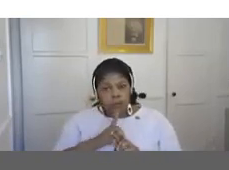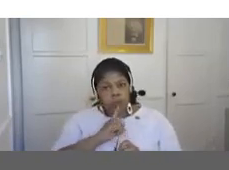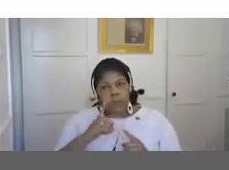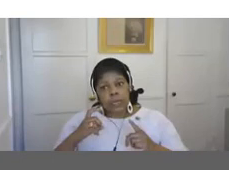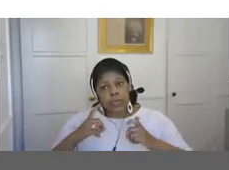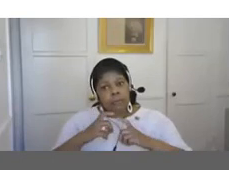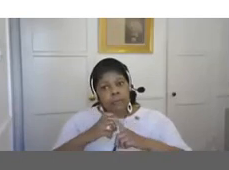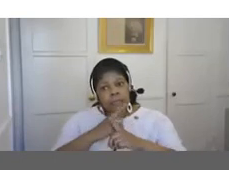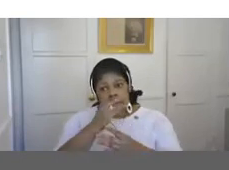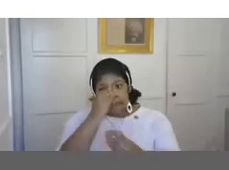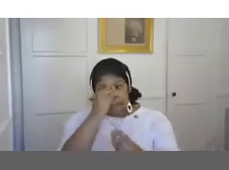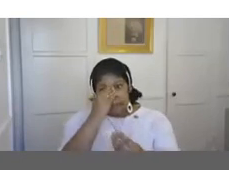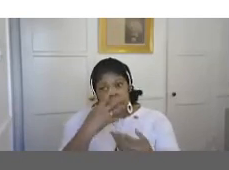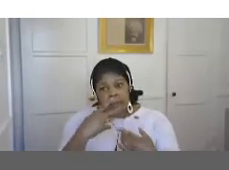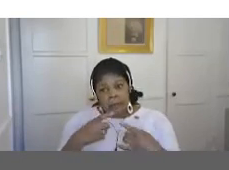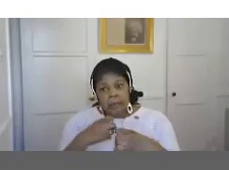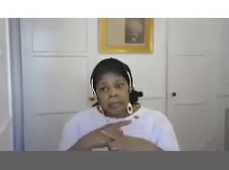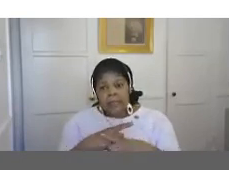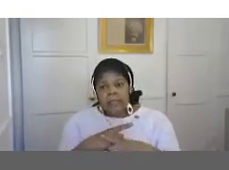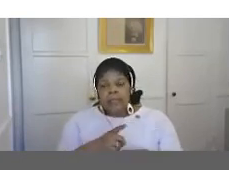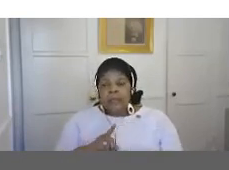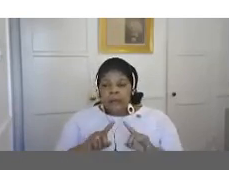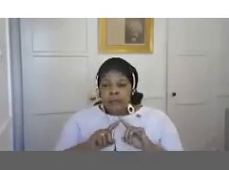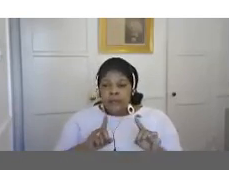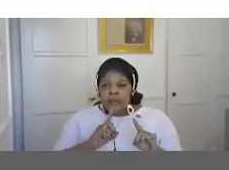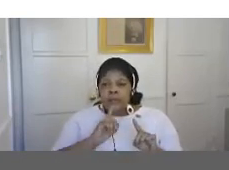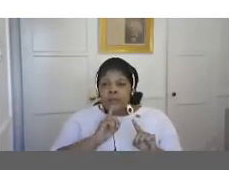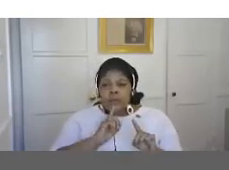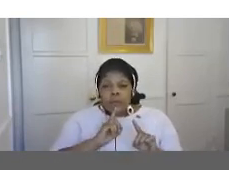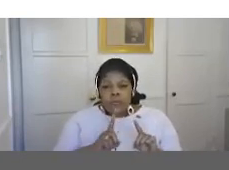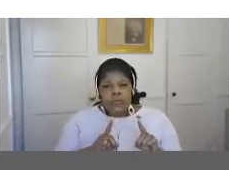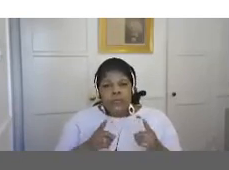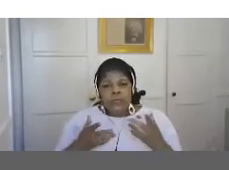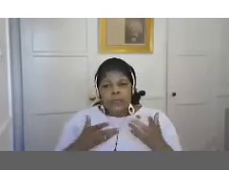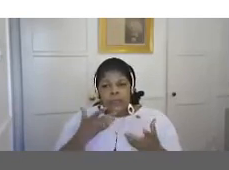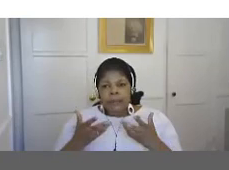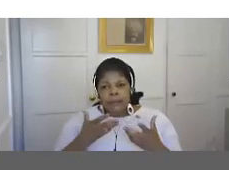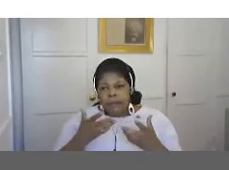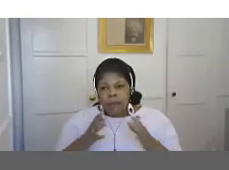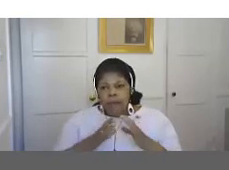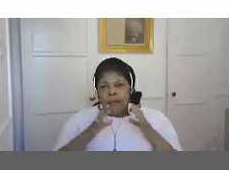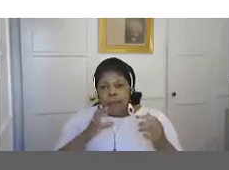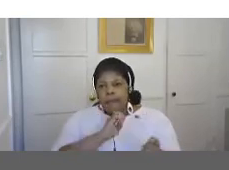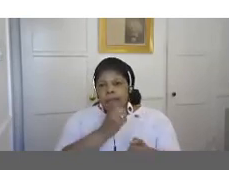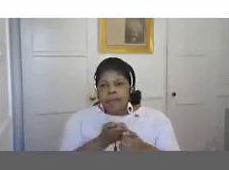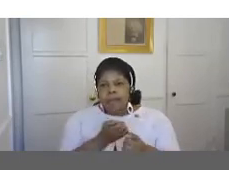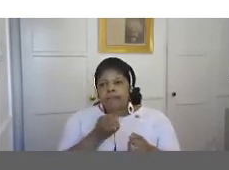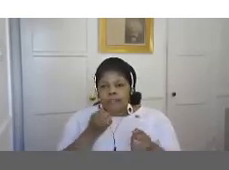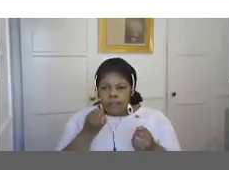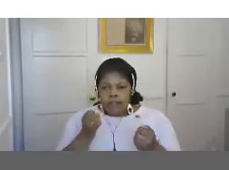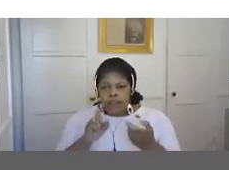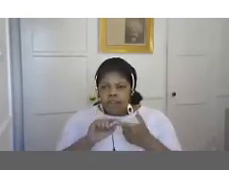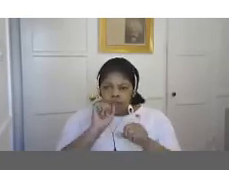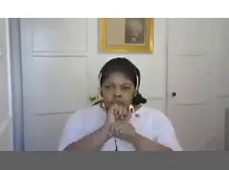complicated. And it's a very robust way to work. So I'm gonna go